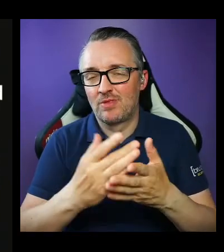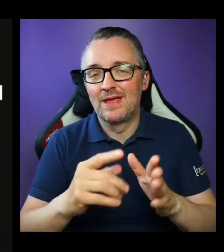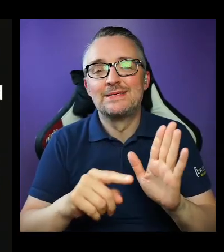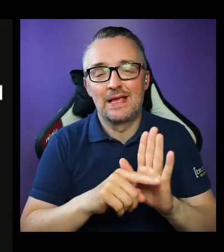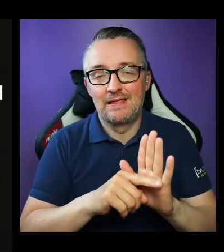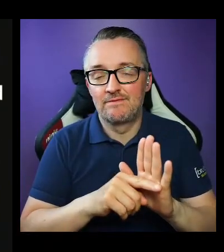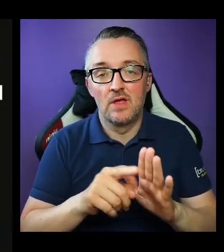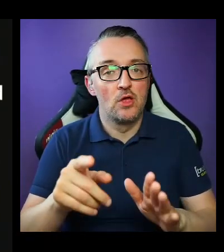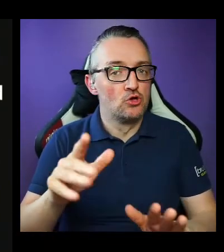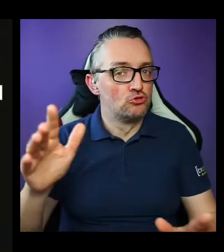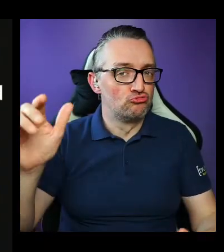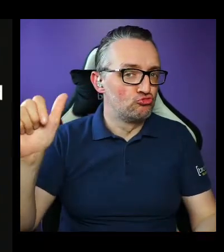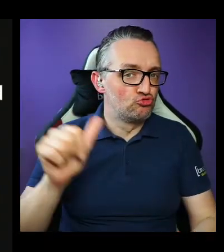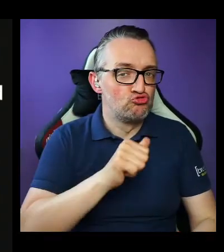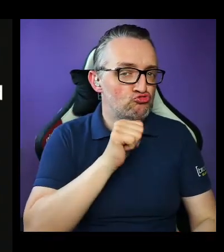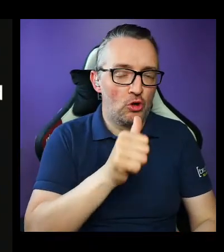definitely shouldn't be used for?